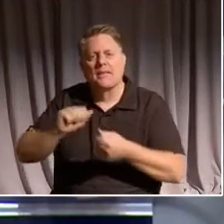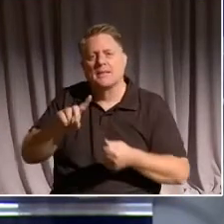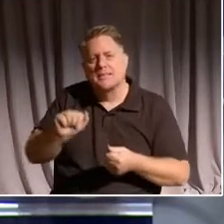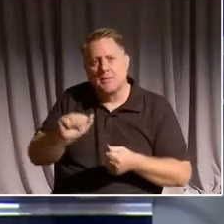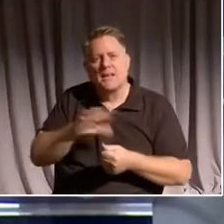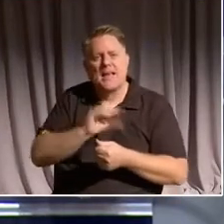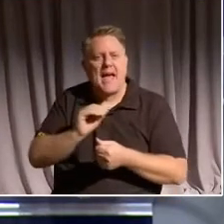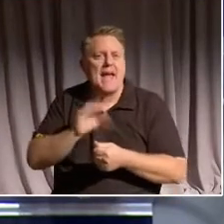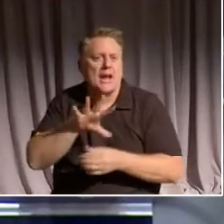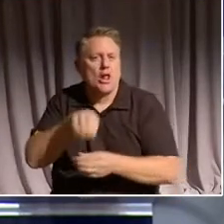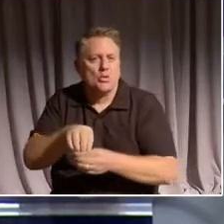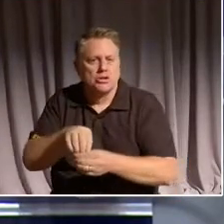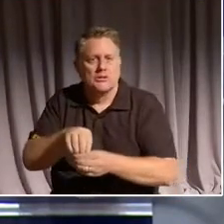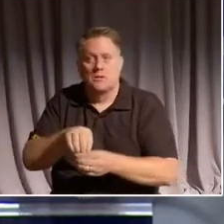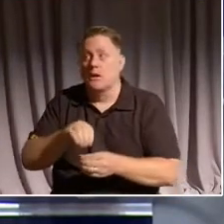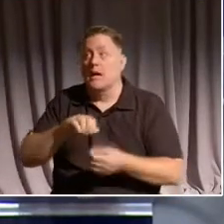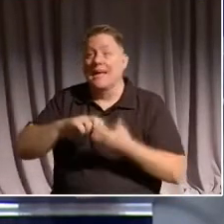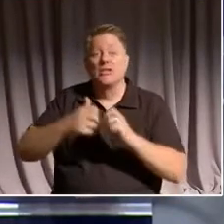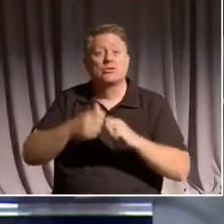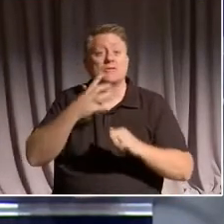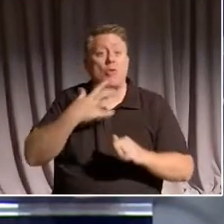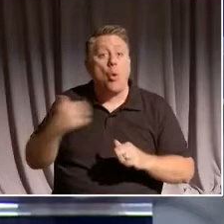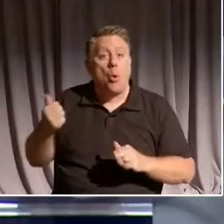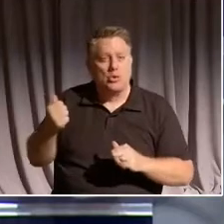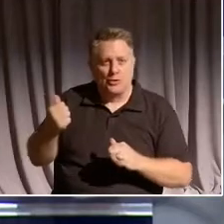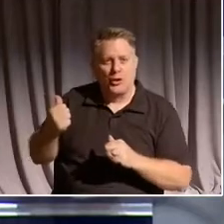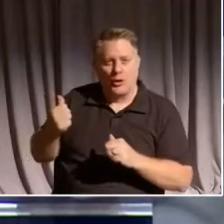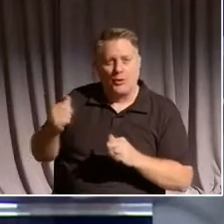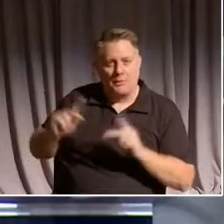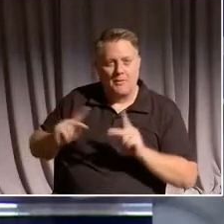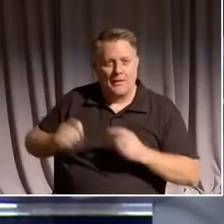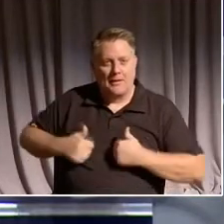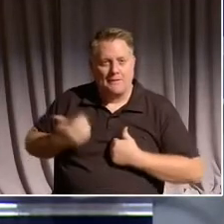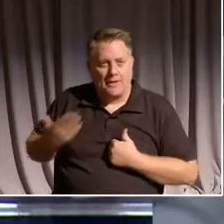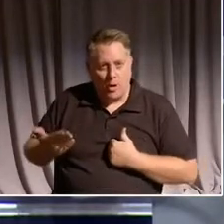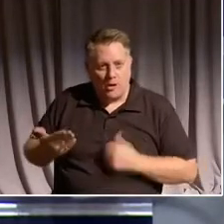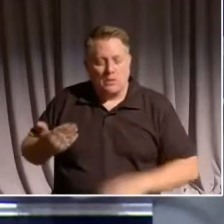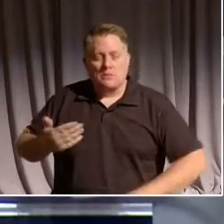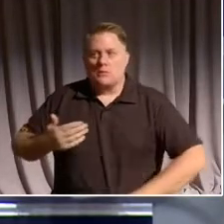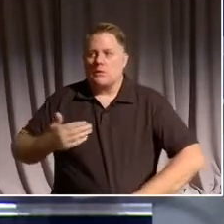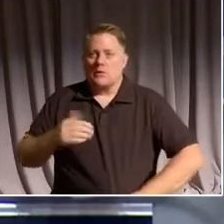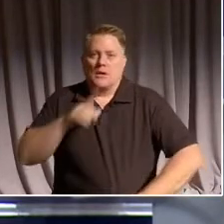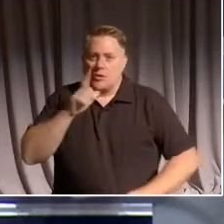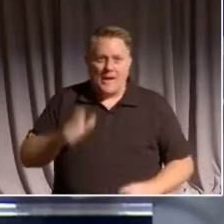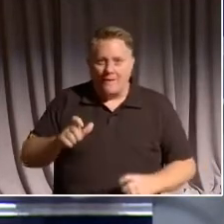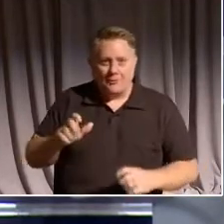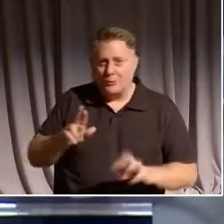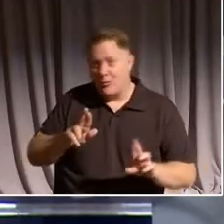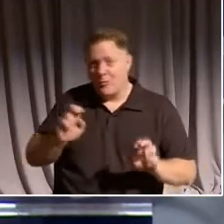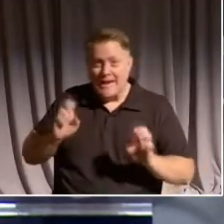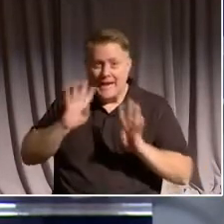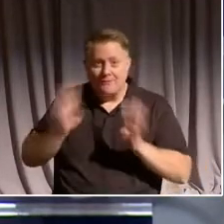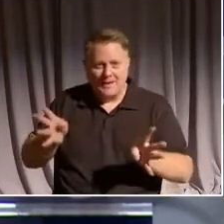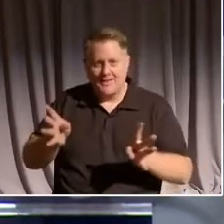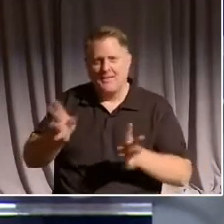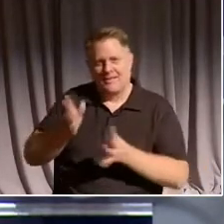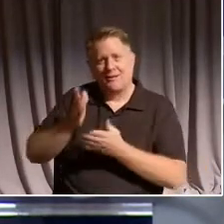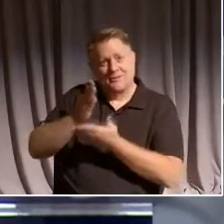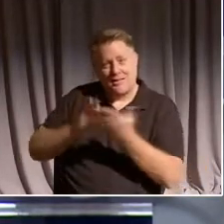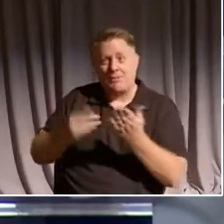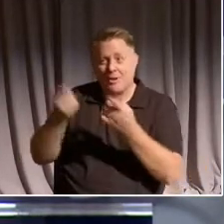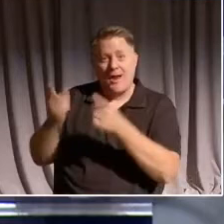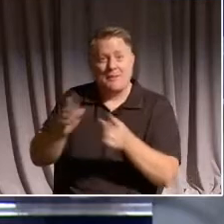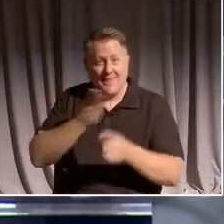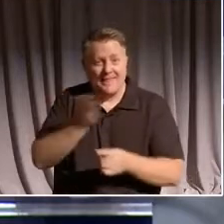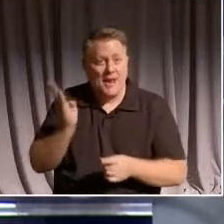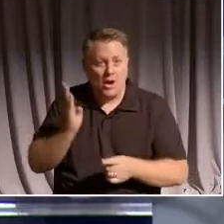for issues for older residents. So I look forward to, we don't have to reinvent a wheel. There are things happening there. Yes,